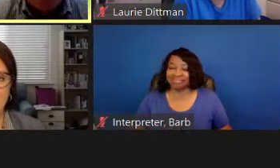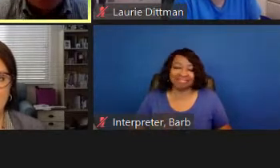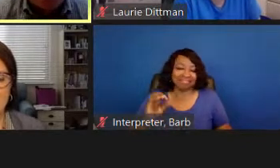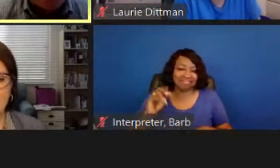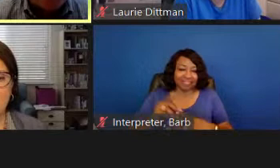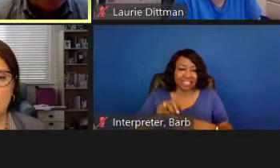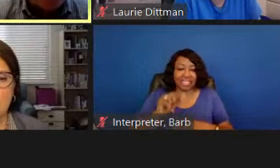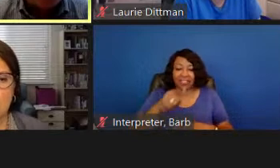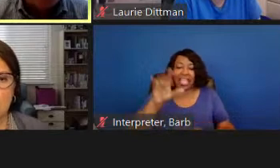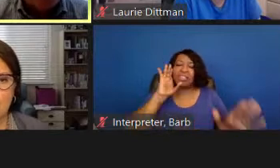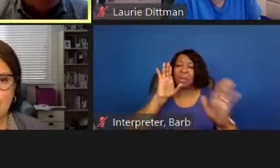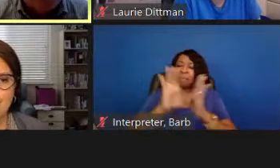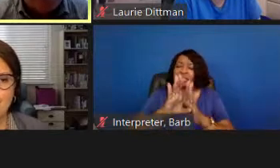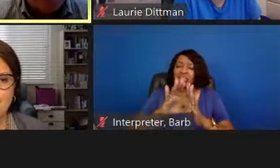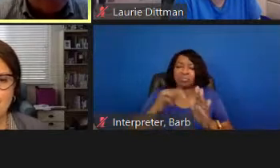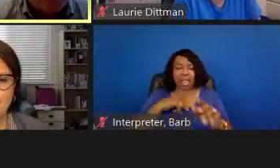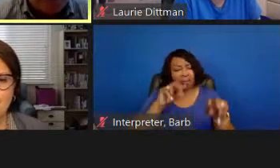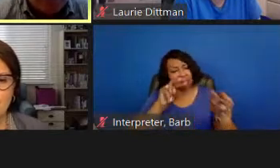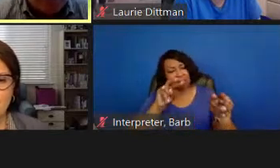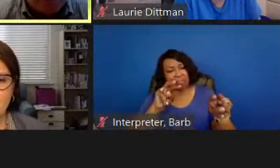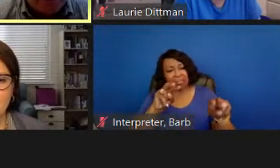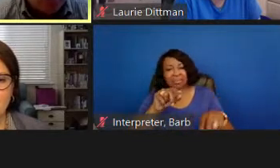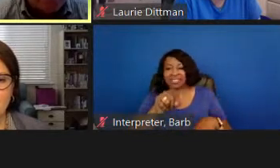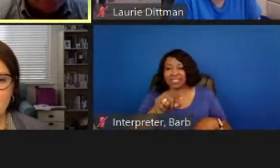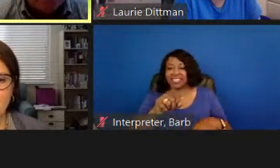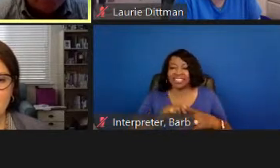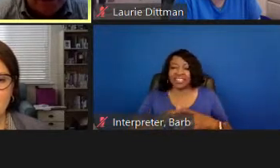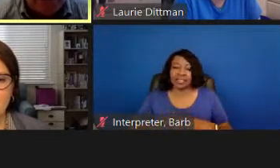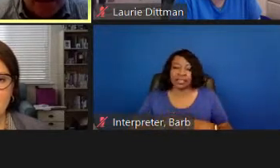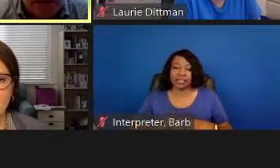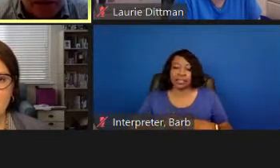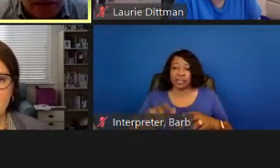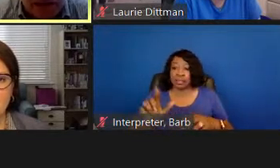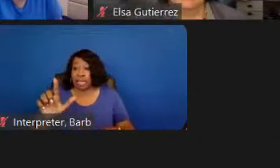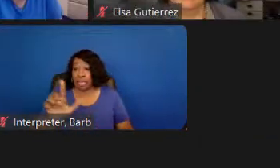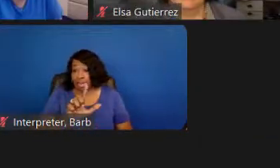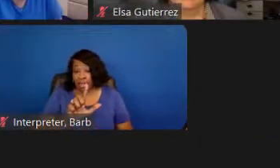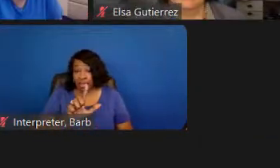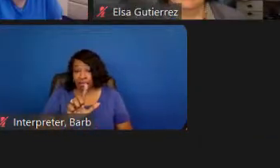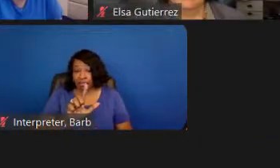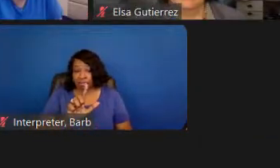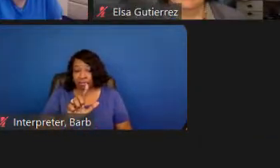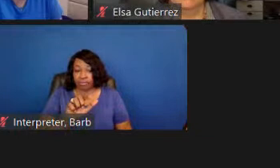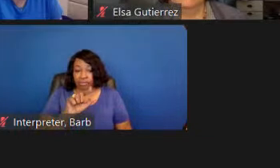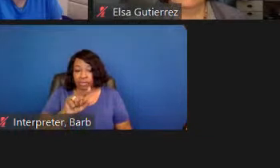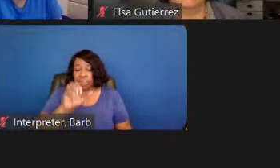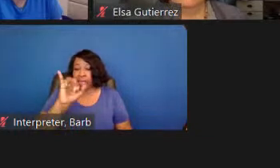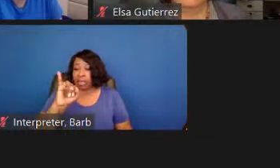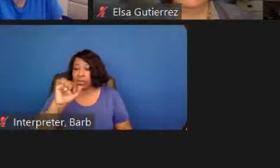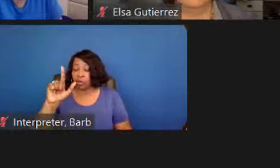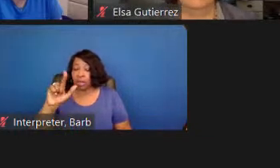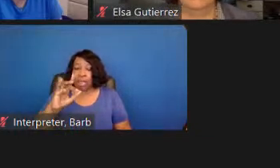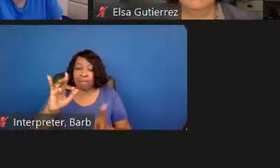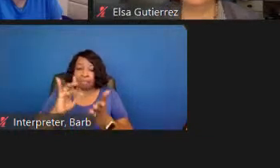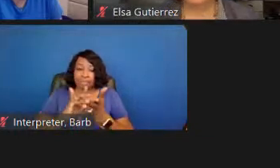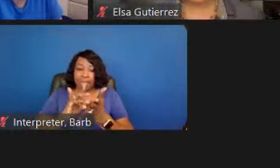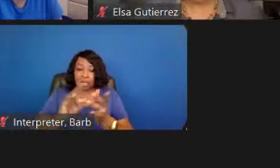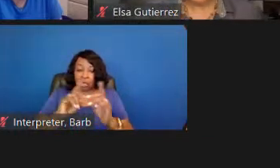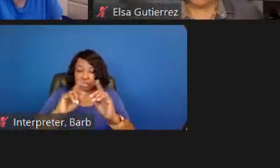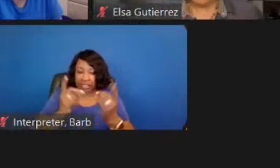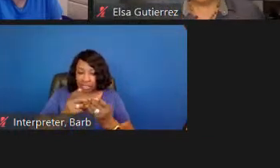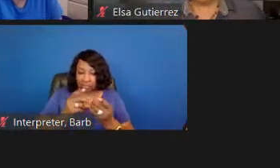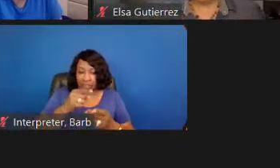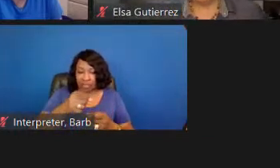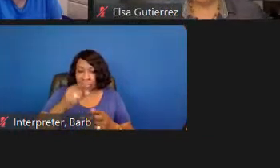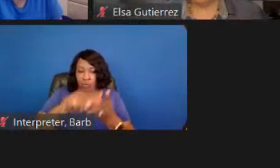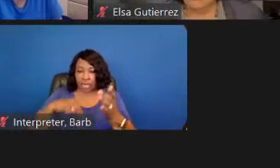There's the pictures I've been waiting for. The one on the left is the Illinois Medical District. And so that's what it looks